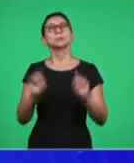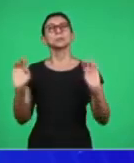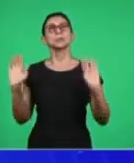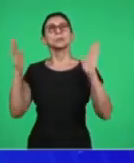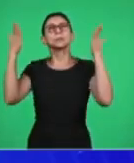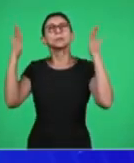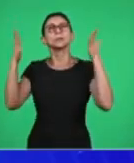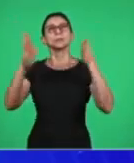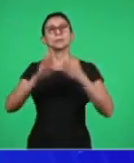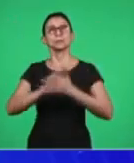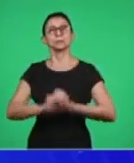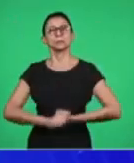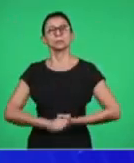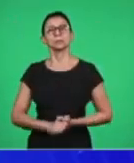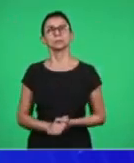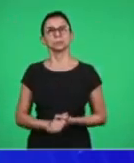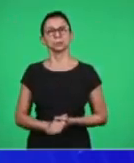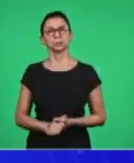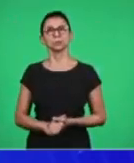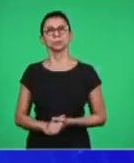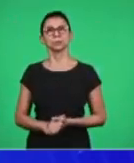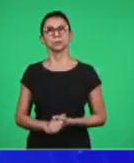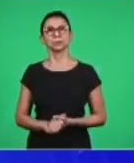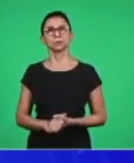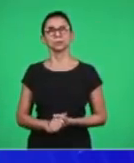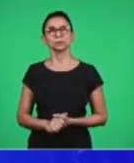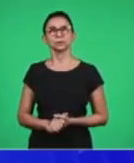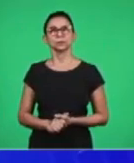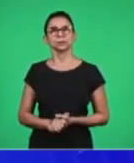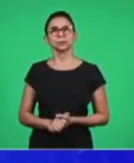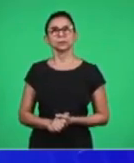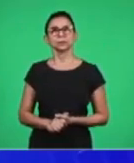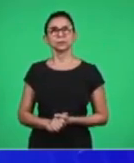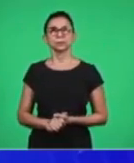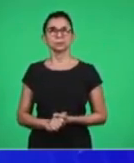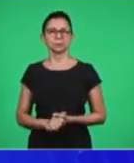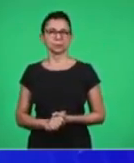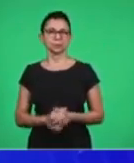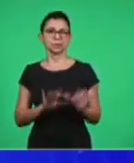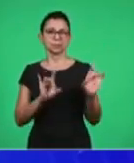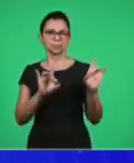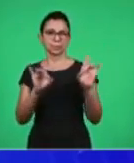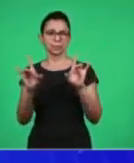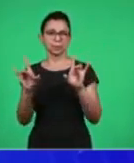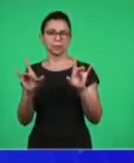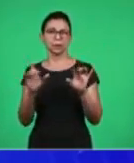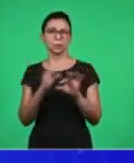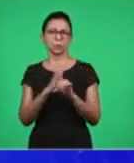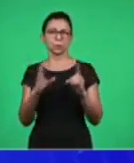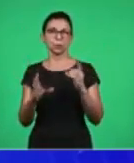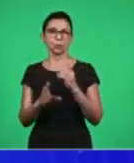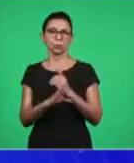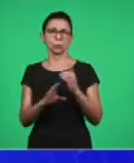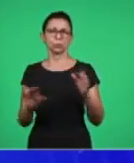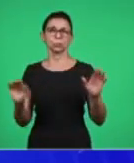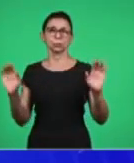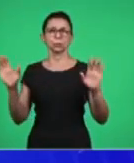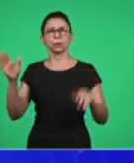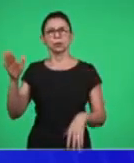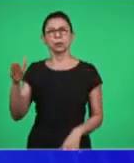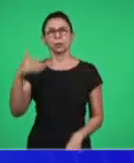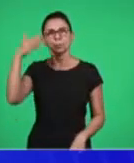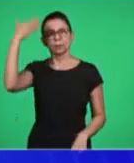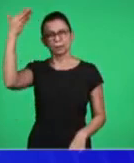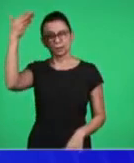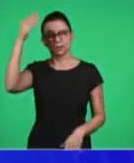also, there are of highlight. There was an event that took place